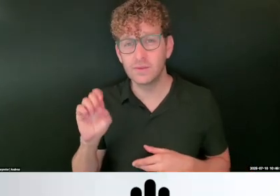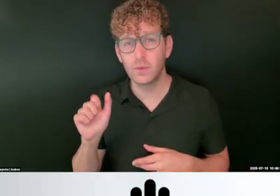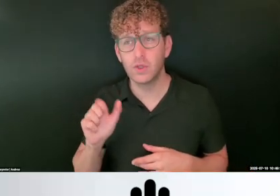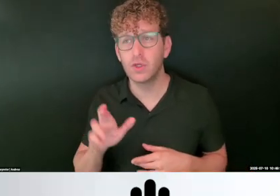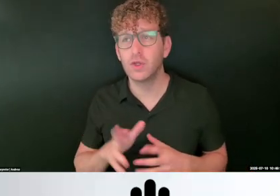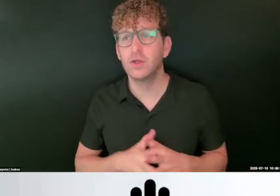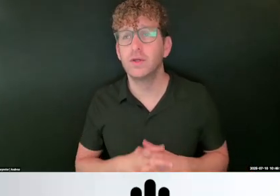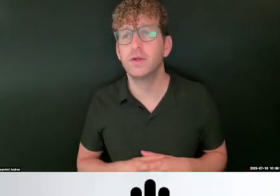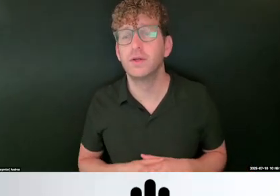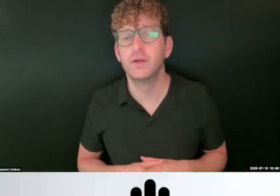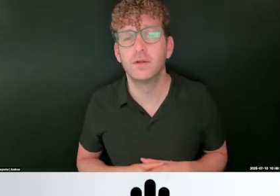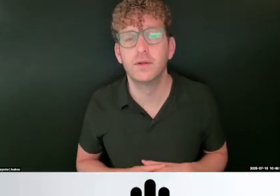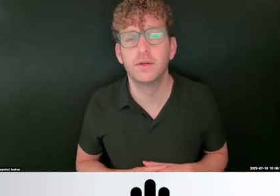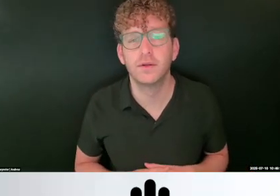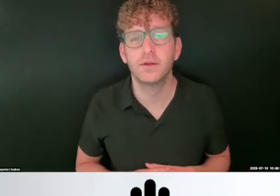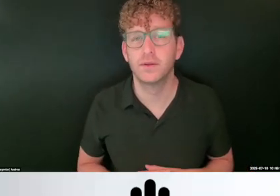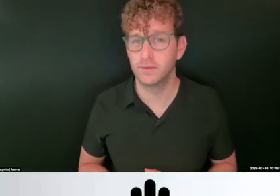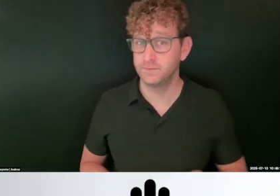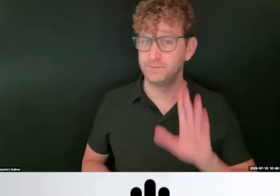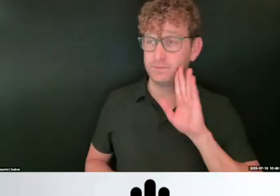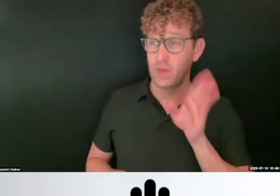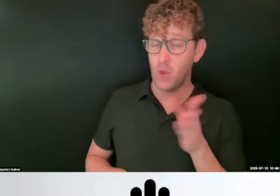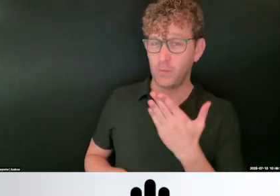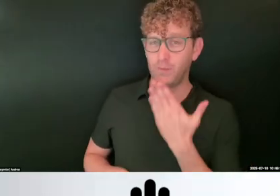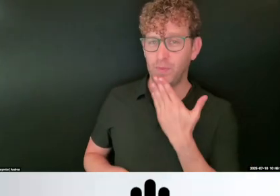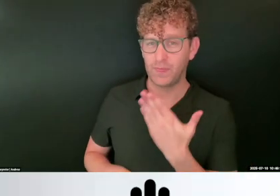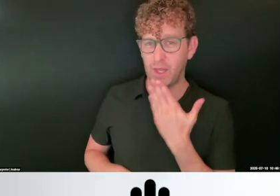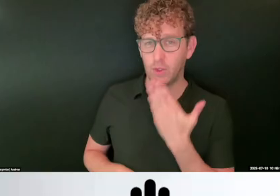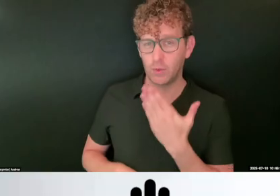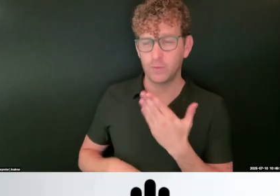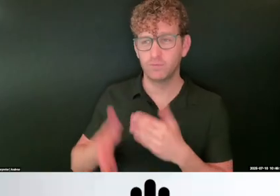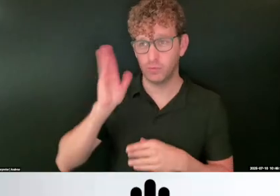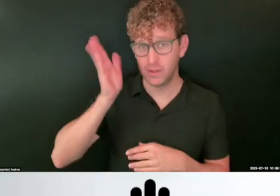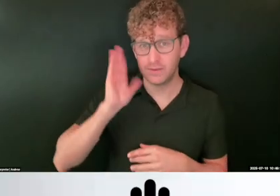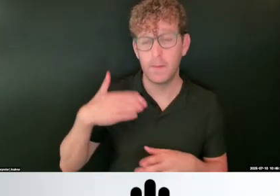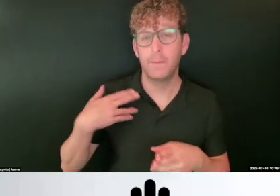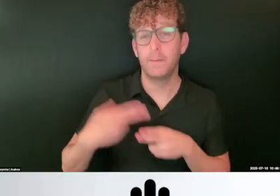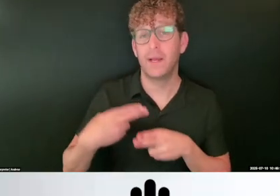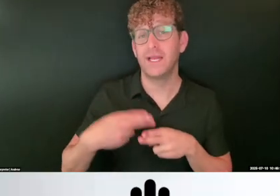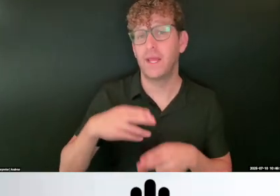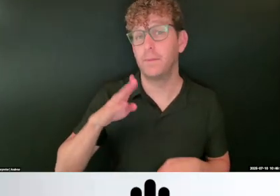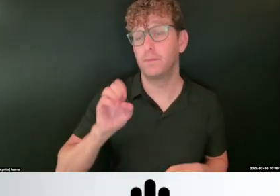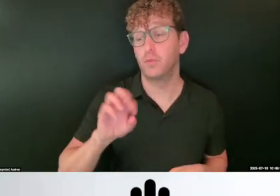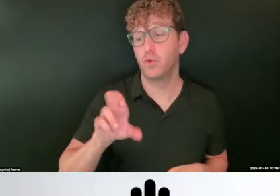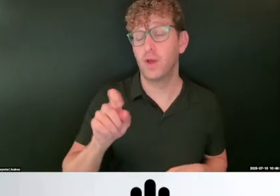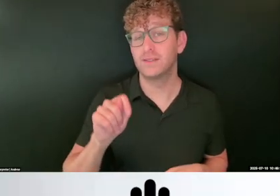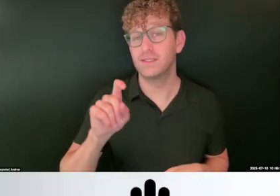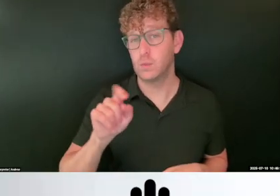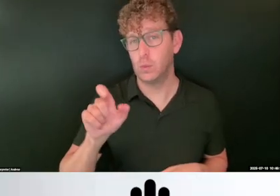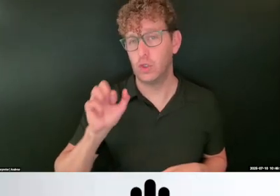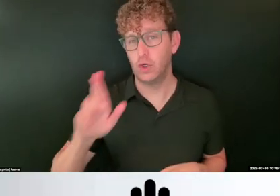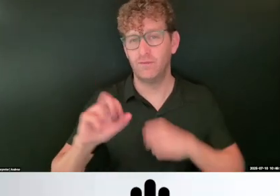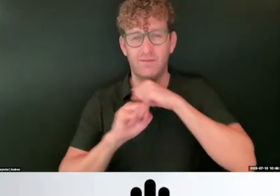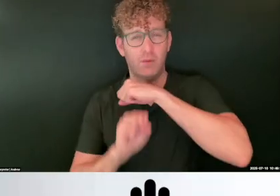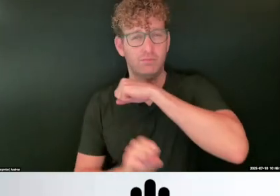Hello, thank you for the presentation today. My name is Brett Zuner with the Foundation for California Community Colleges.